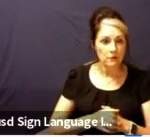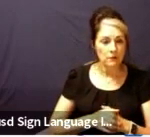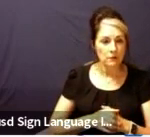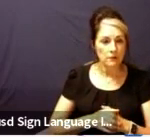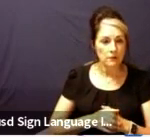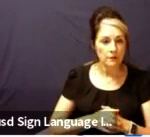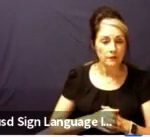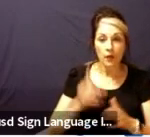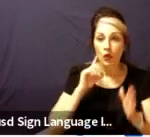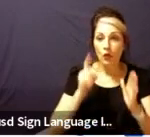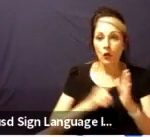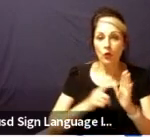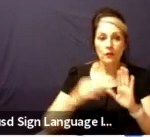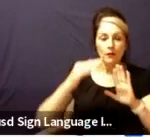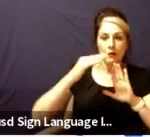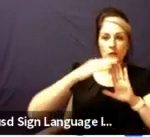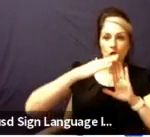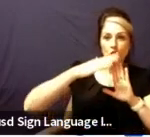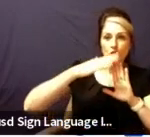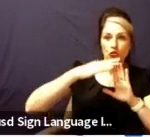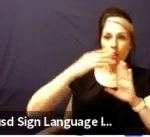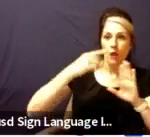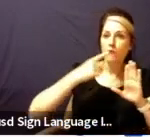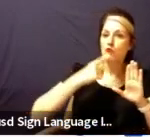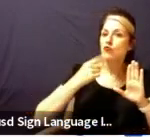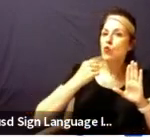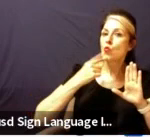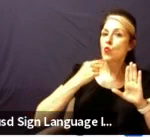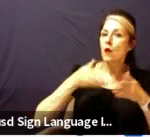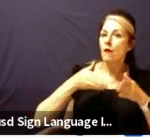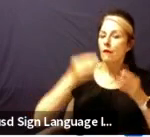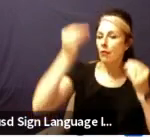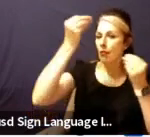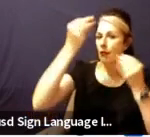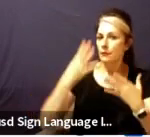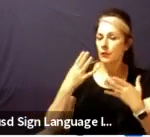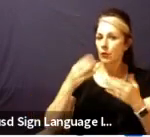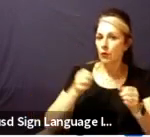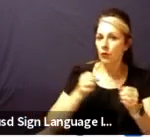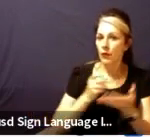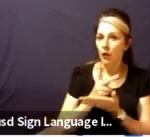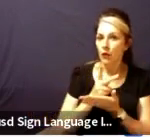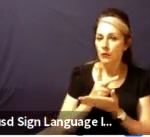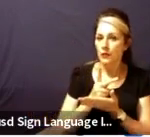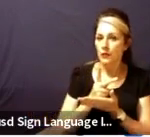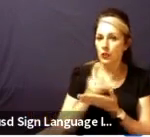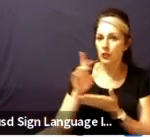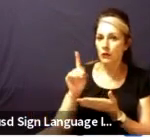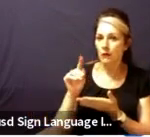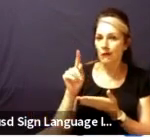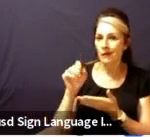If you notice at the very top now in red, it lets me know that the authorization